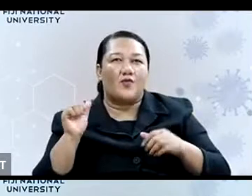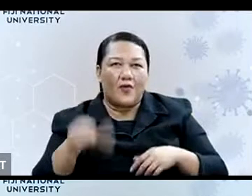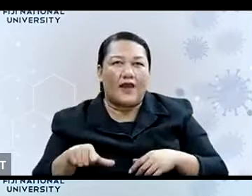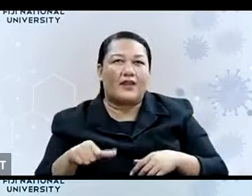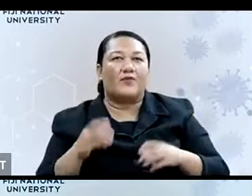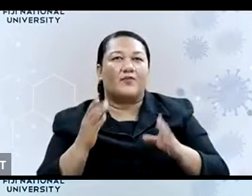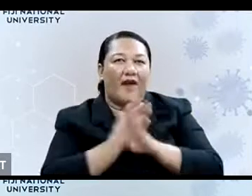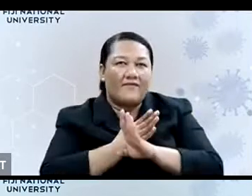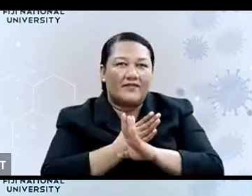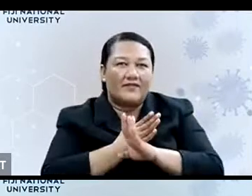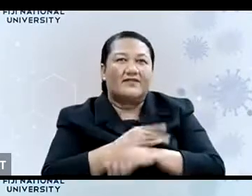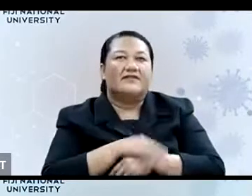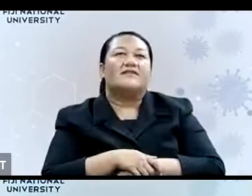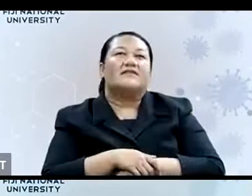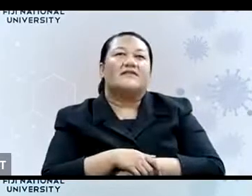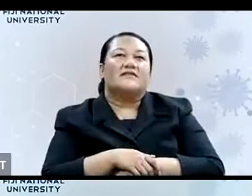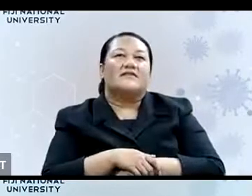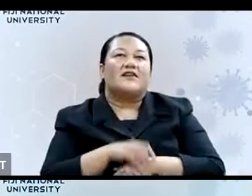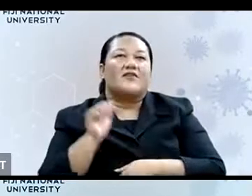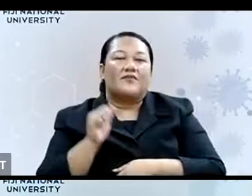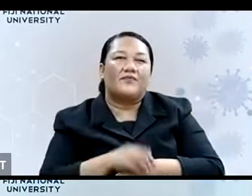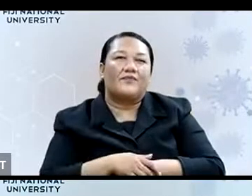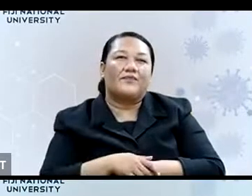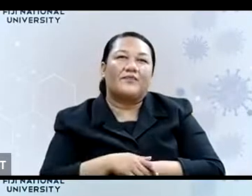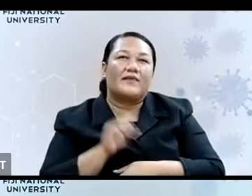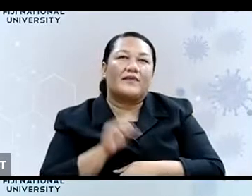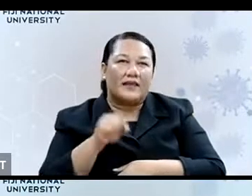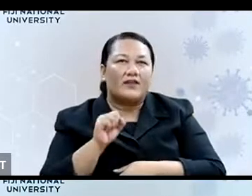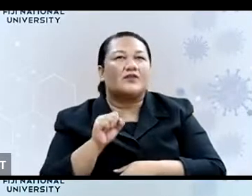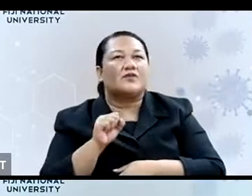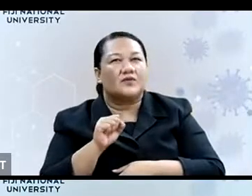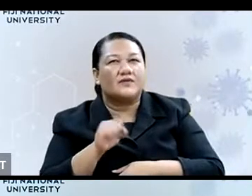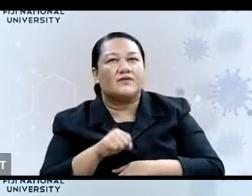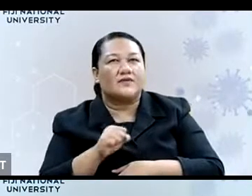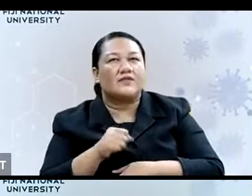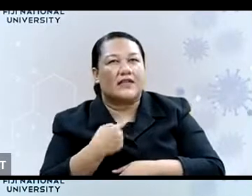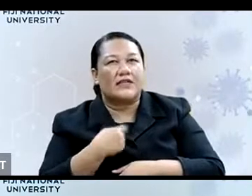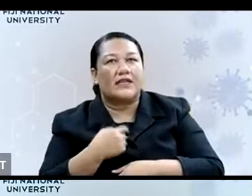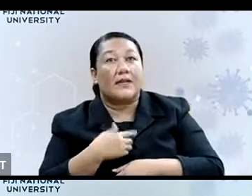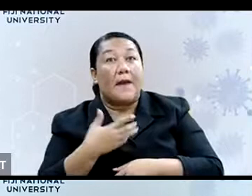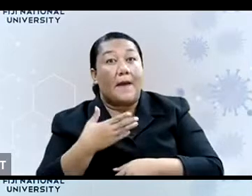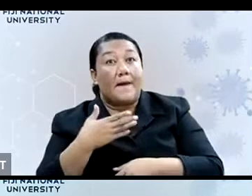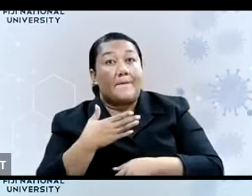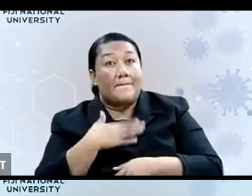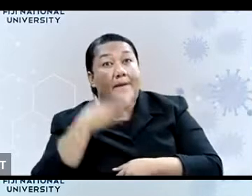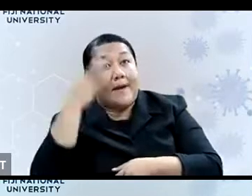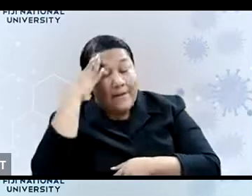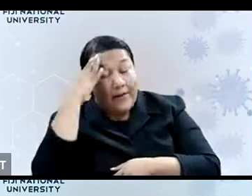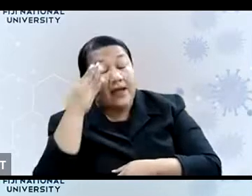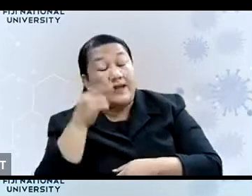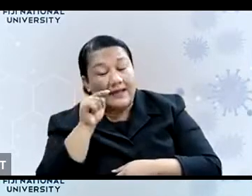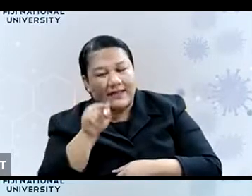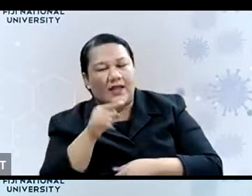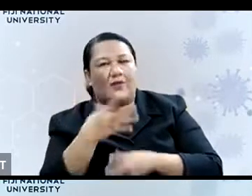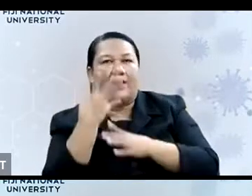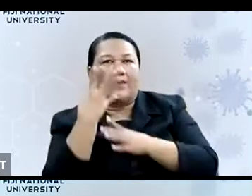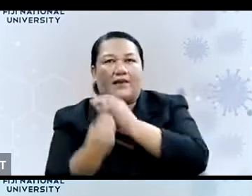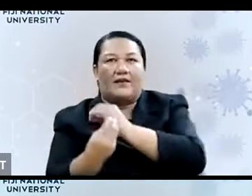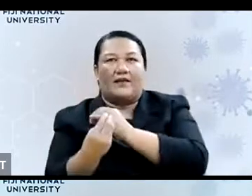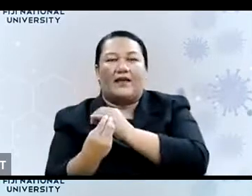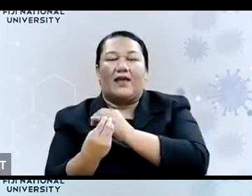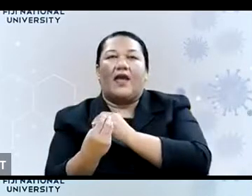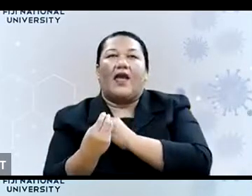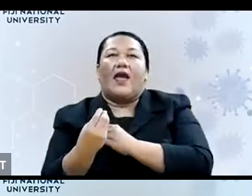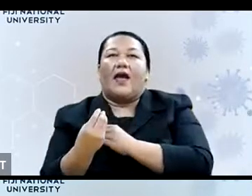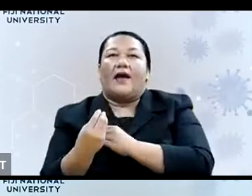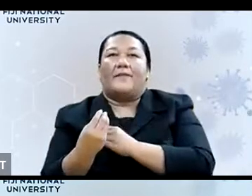privacy. So that, in my mind at this point in time, would be the hurdle that stands